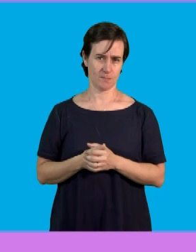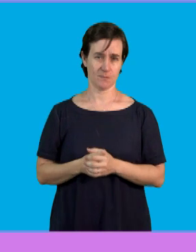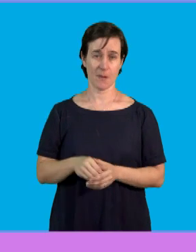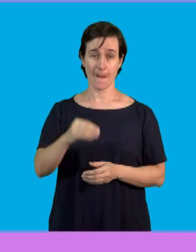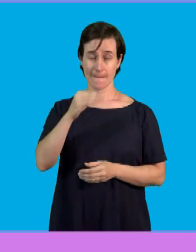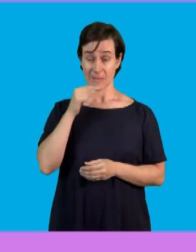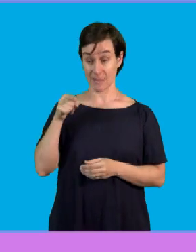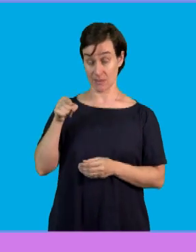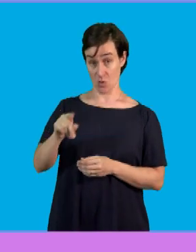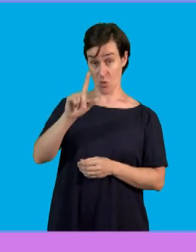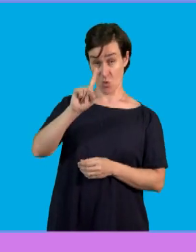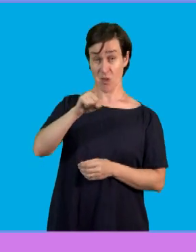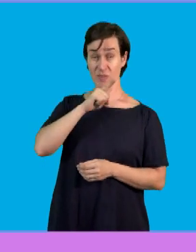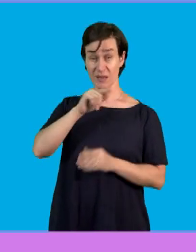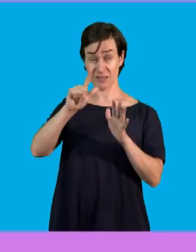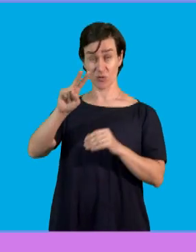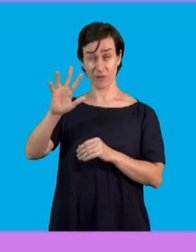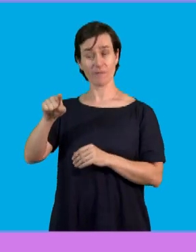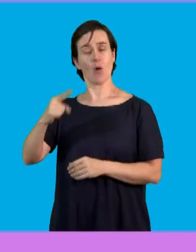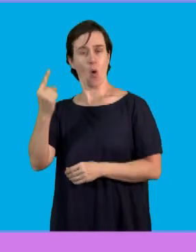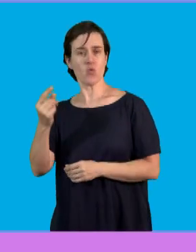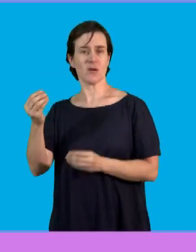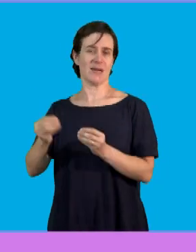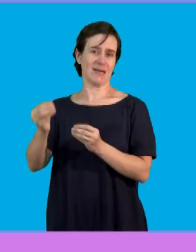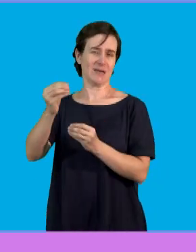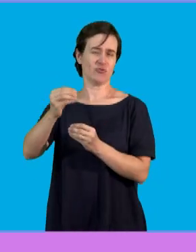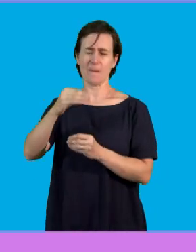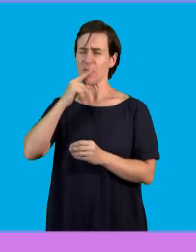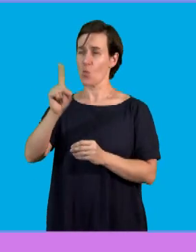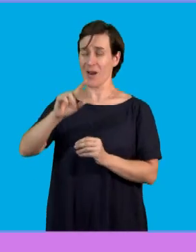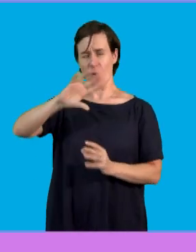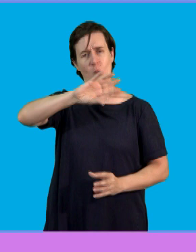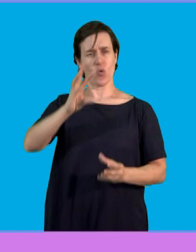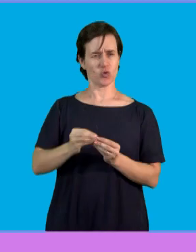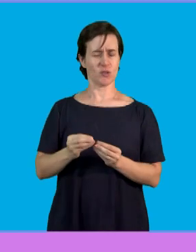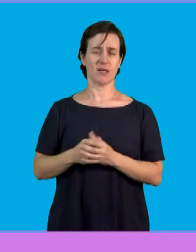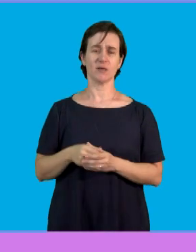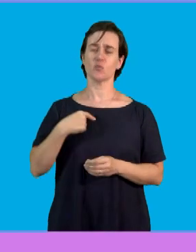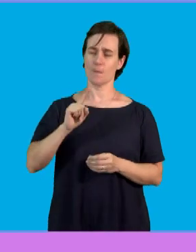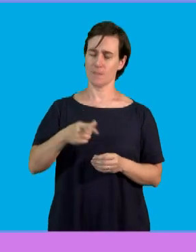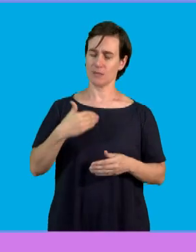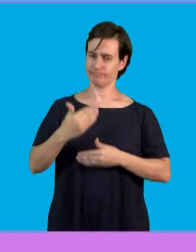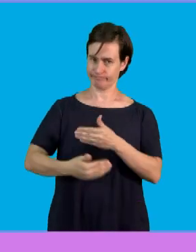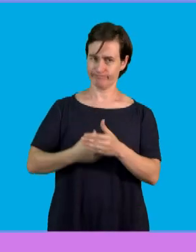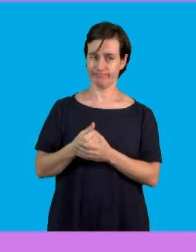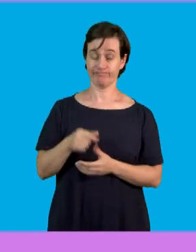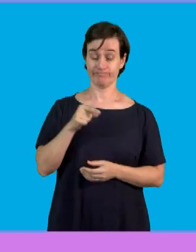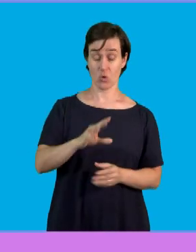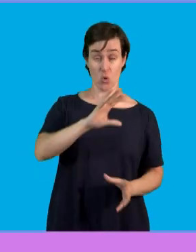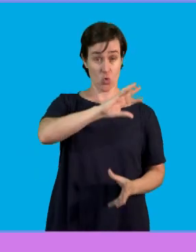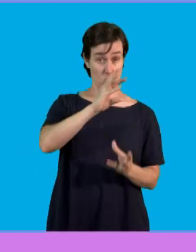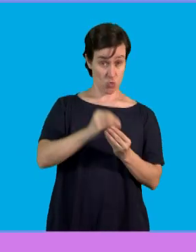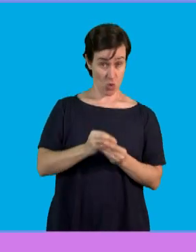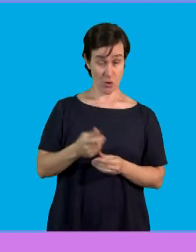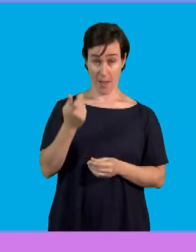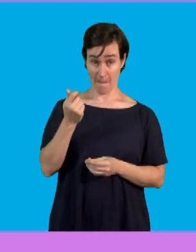this is only the interest. Now you still have to continue and say total. So